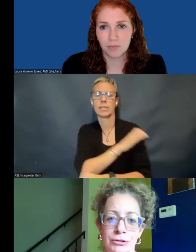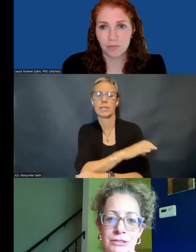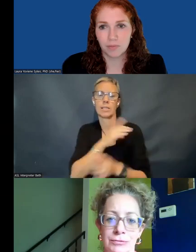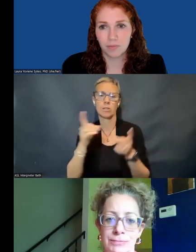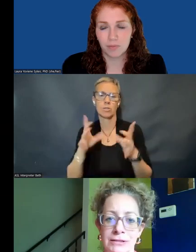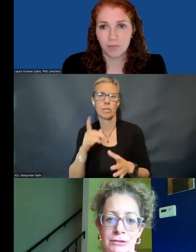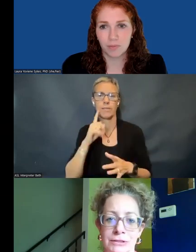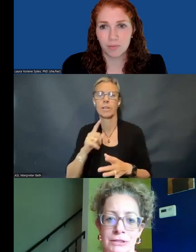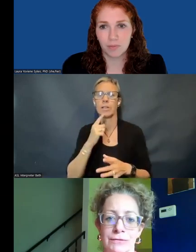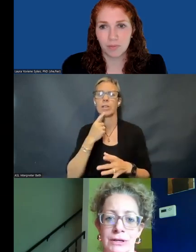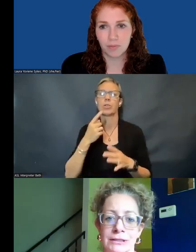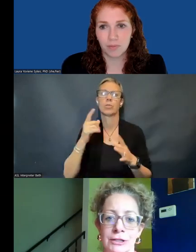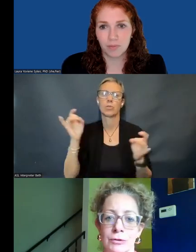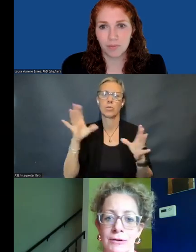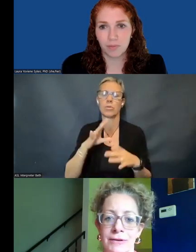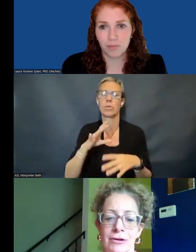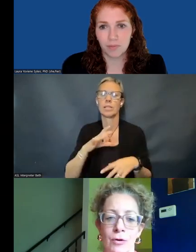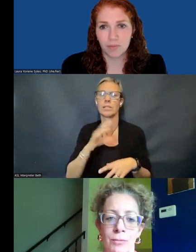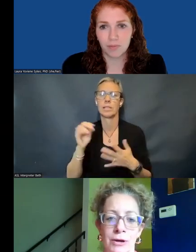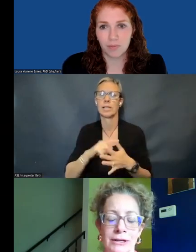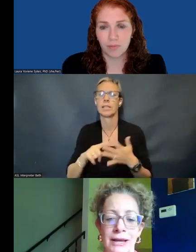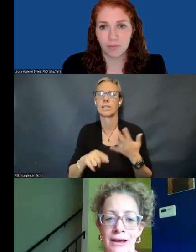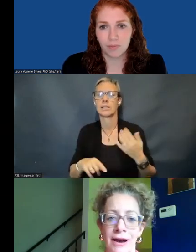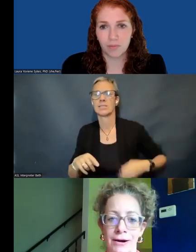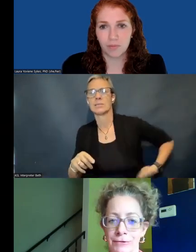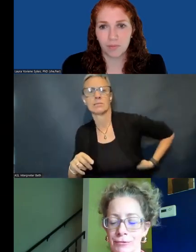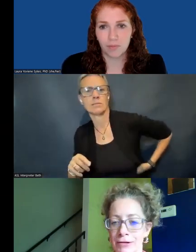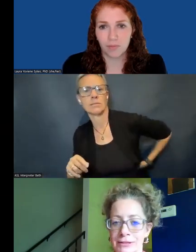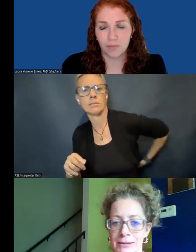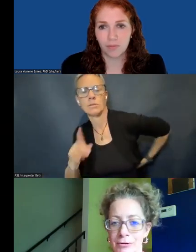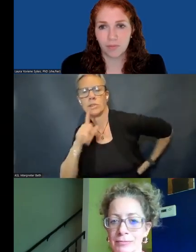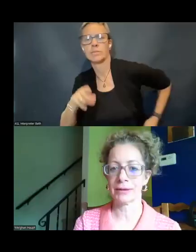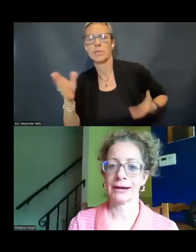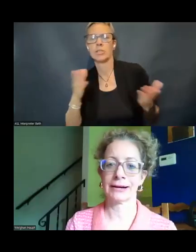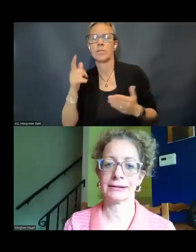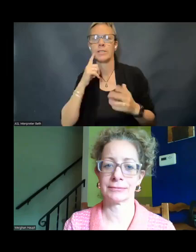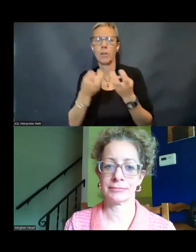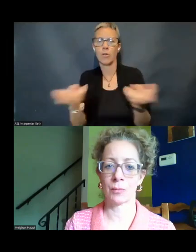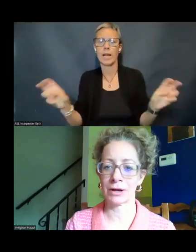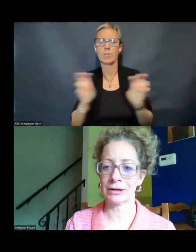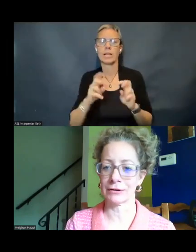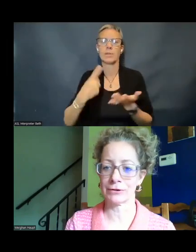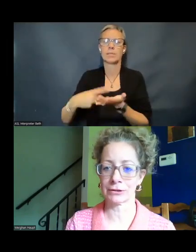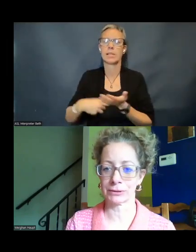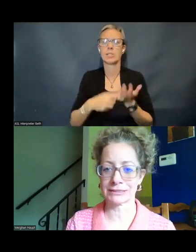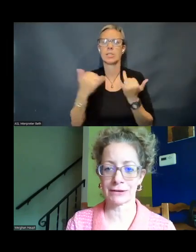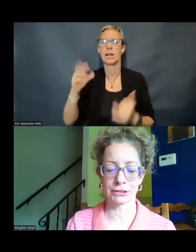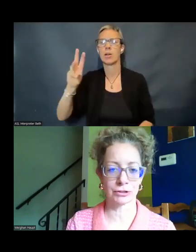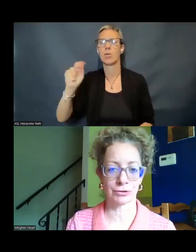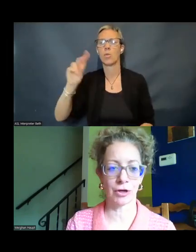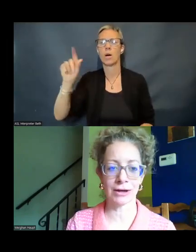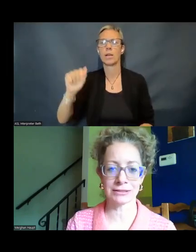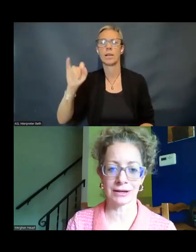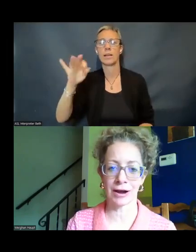and Emergency Response Services for the Continuum of Care Incorporated for the Roundtable. Wanda, if you could please give